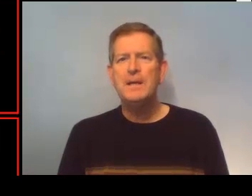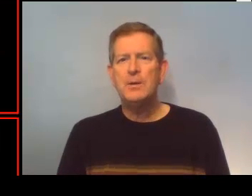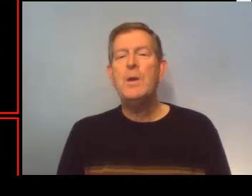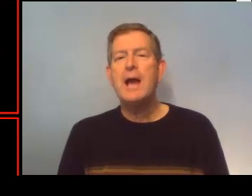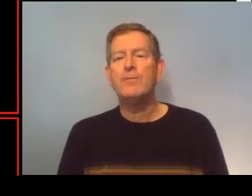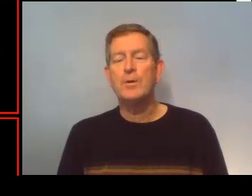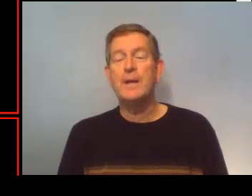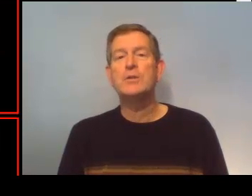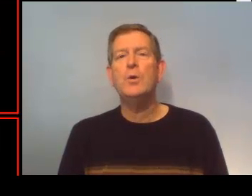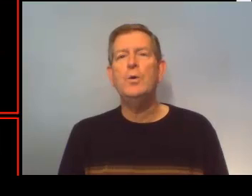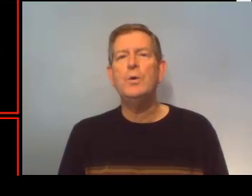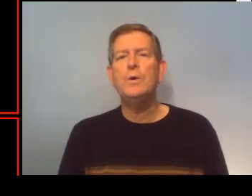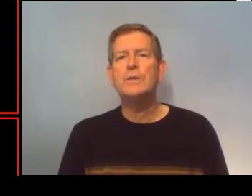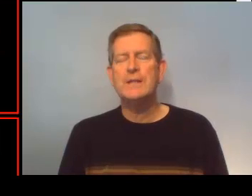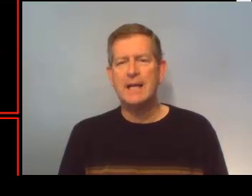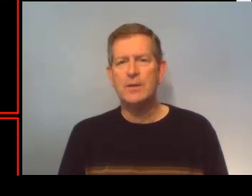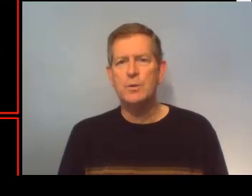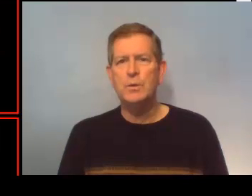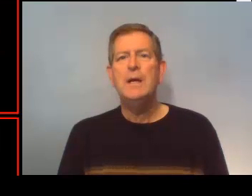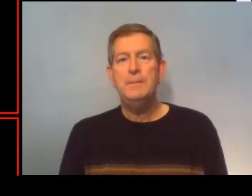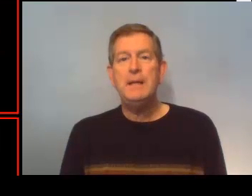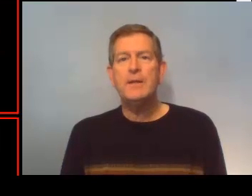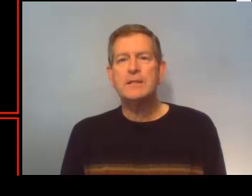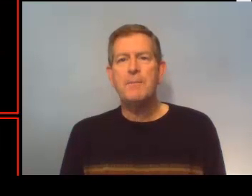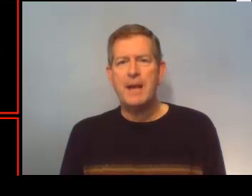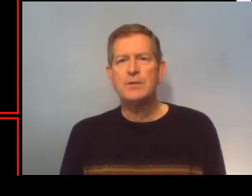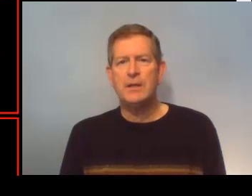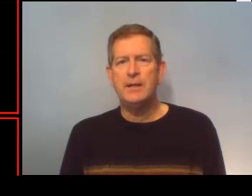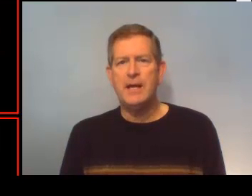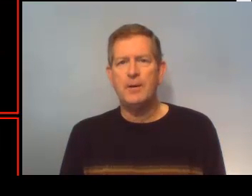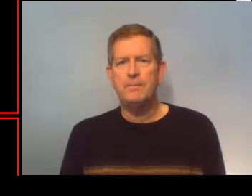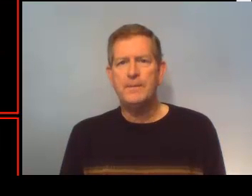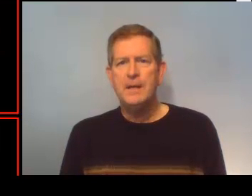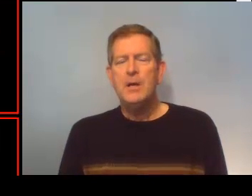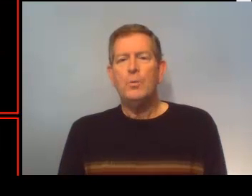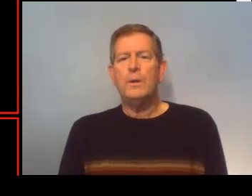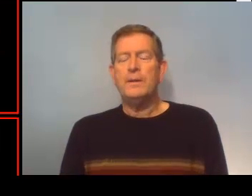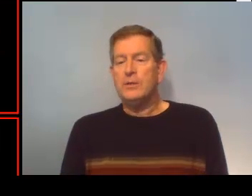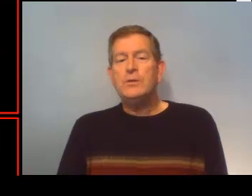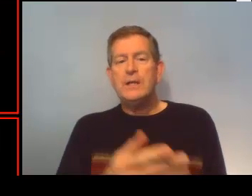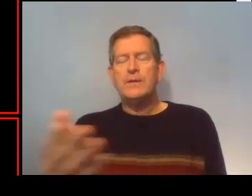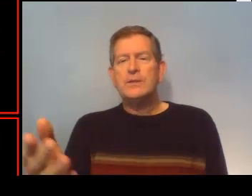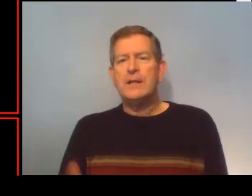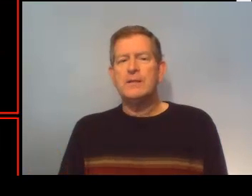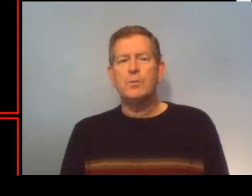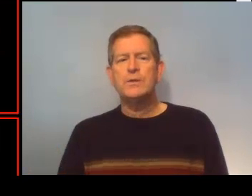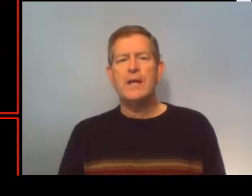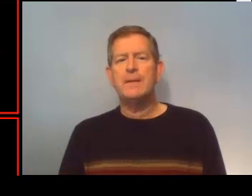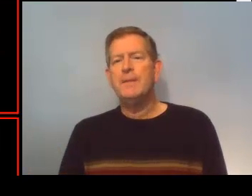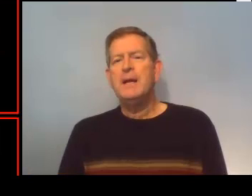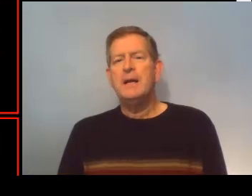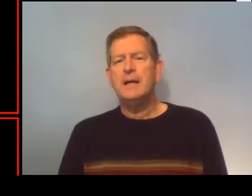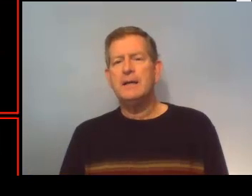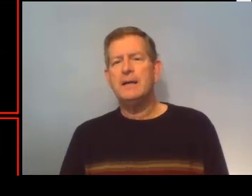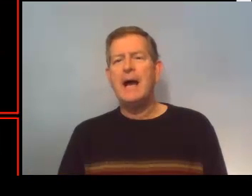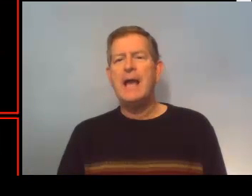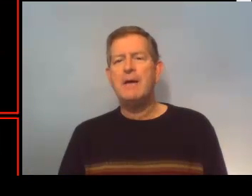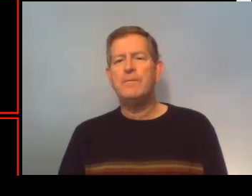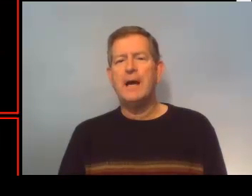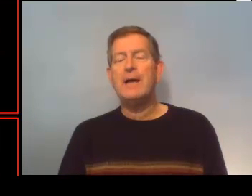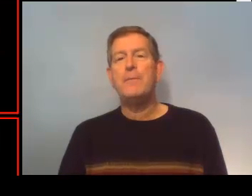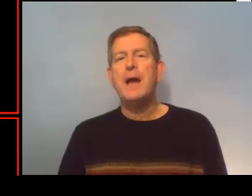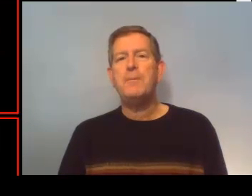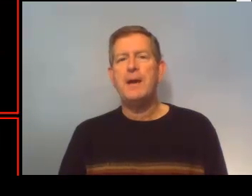here, that you have learned that it's le sac à dos, meaning that it's a masculine noun. Well, as you see in the sentence, we're saying,